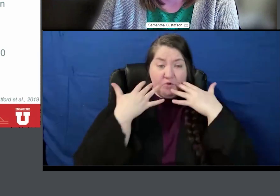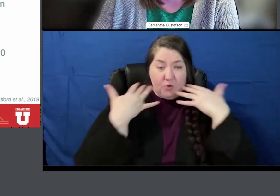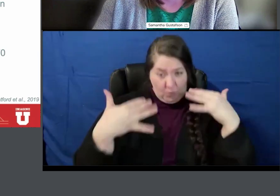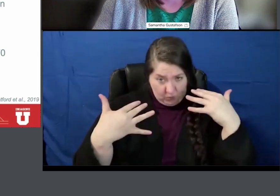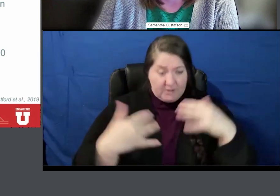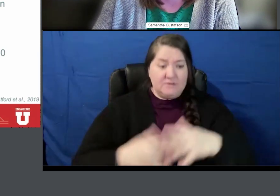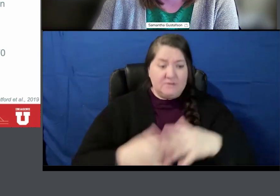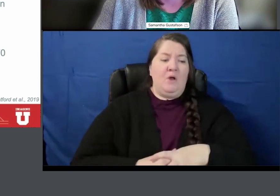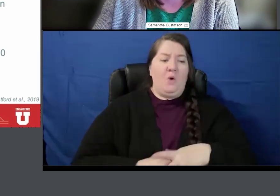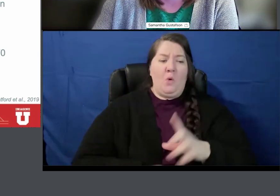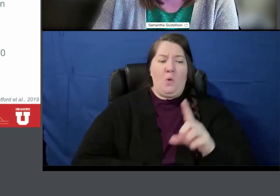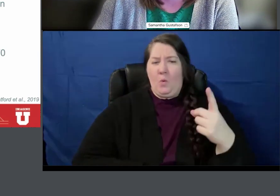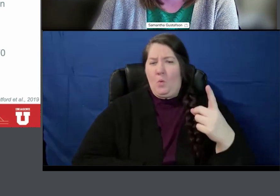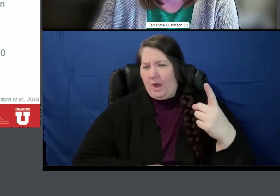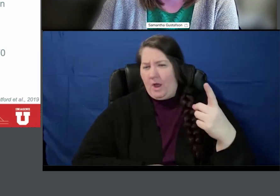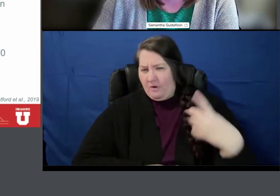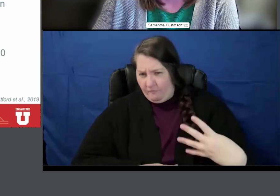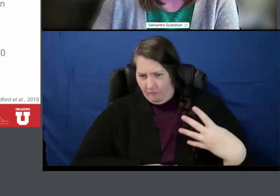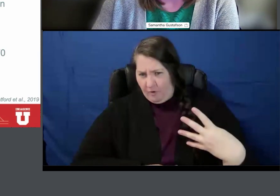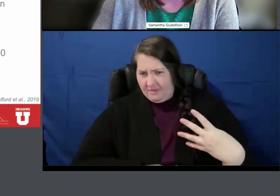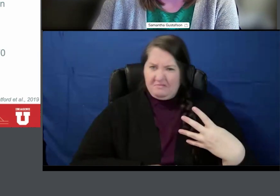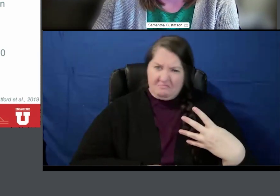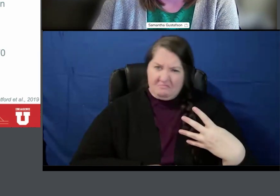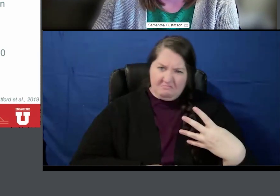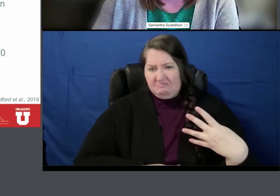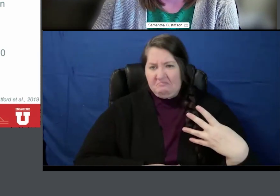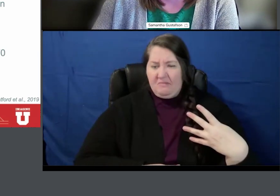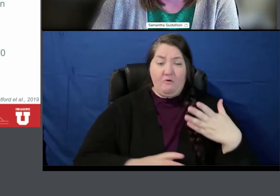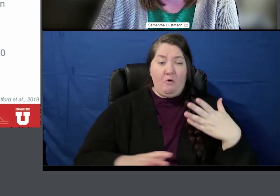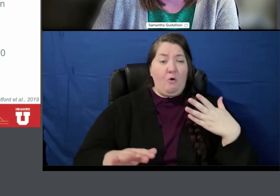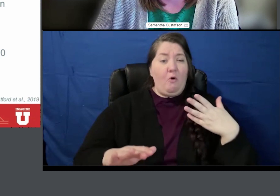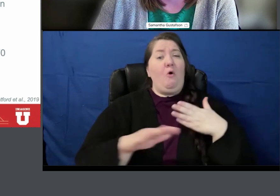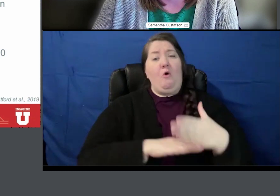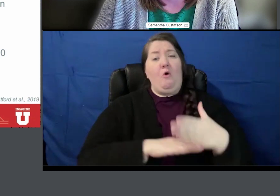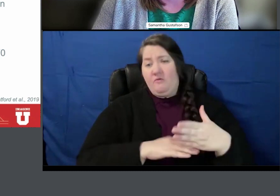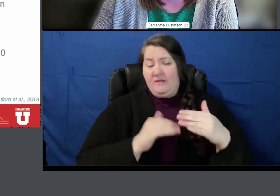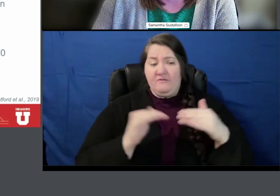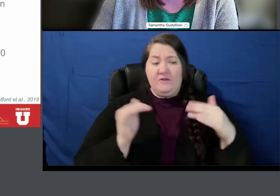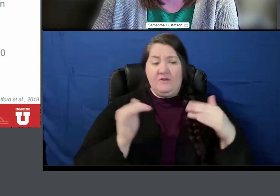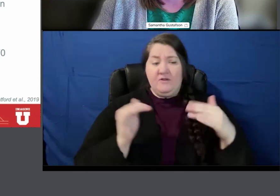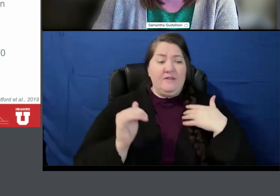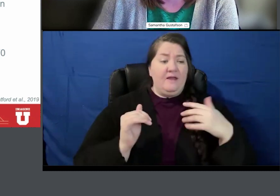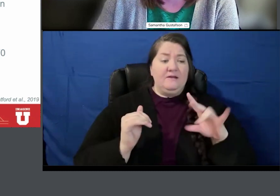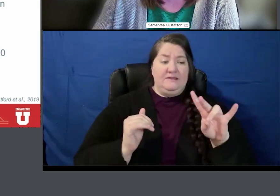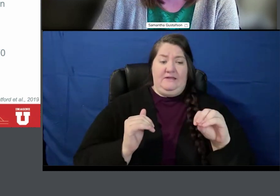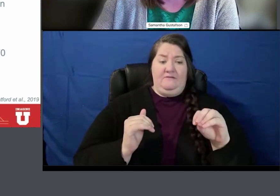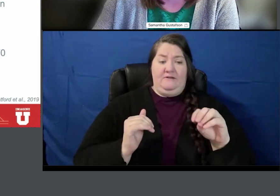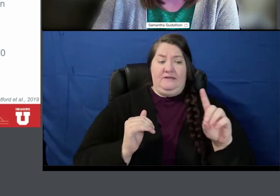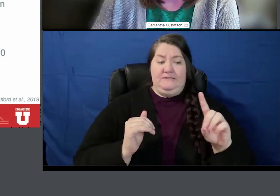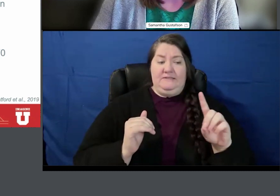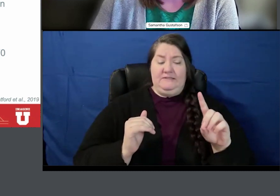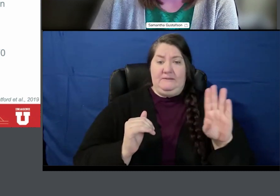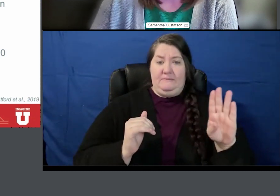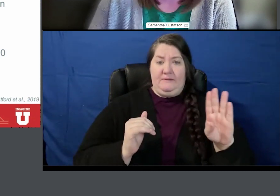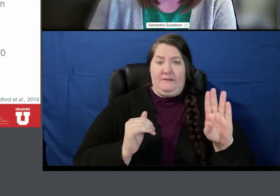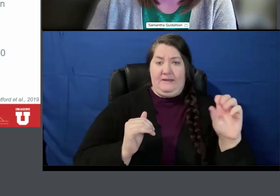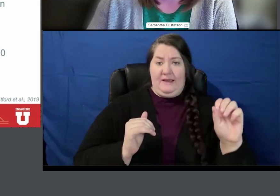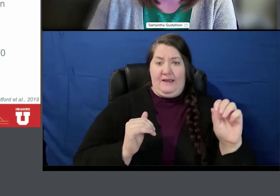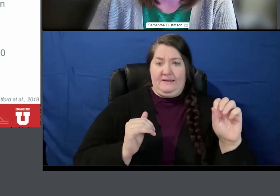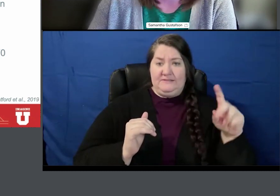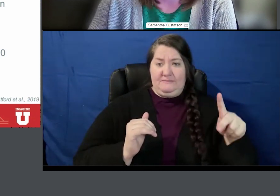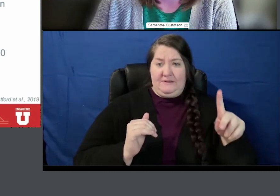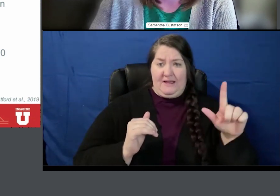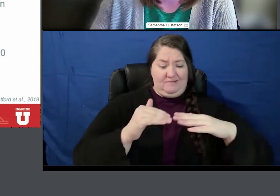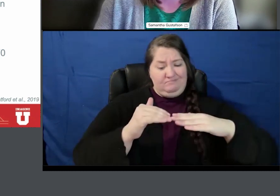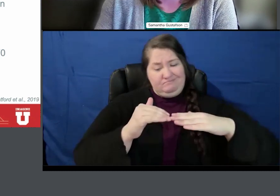of our classrooms that have children in them have overall levels that exceed 70 dB SPL. And that number is